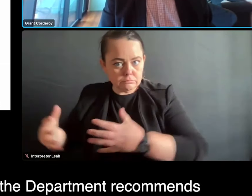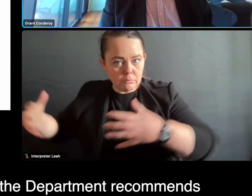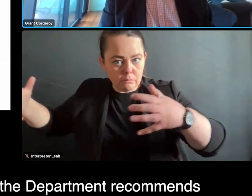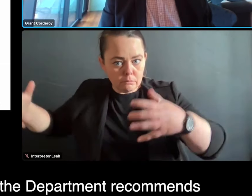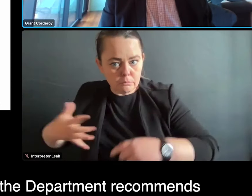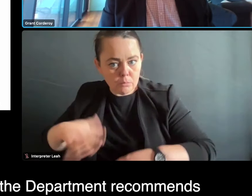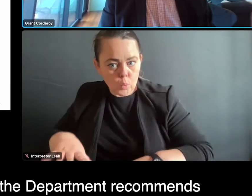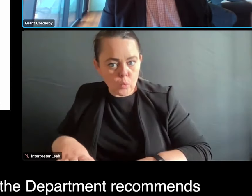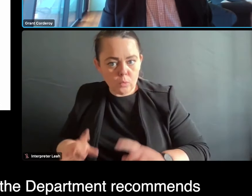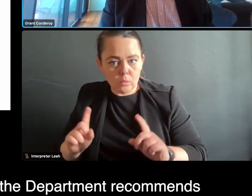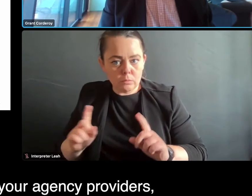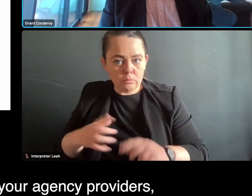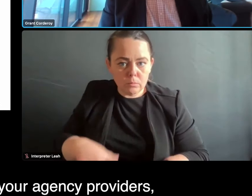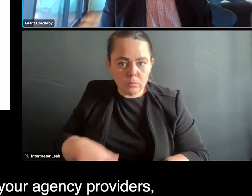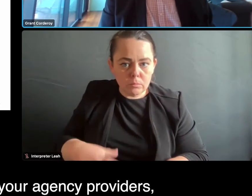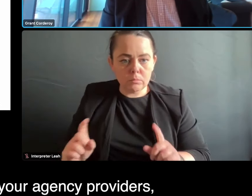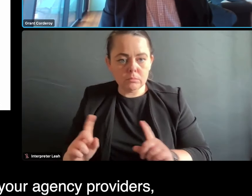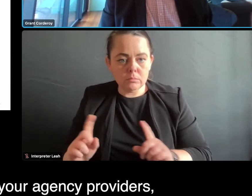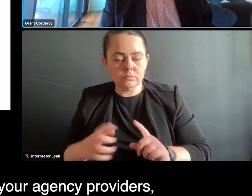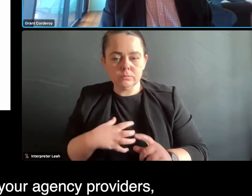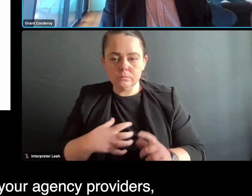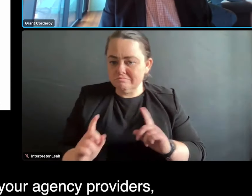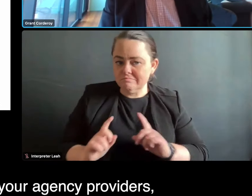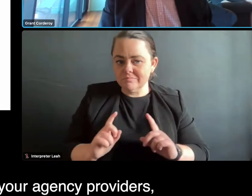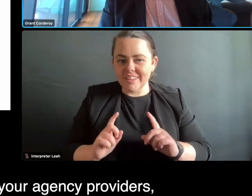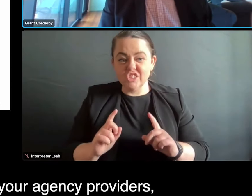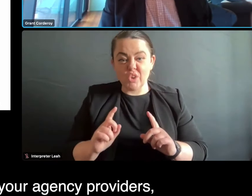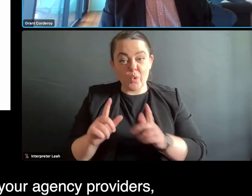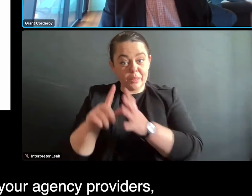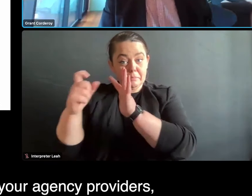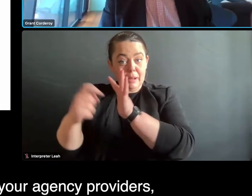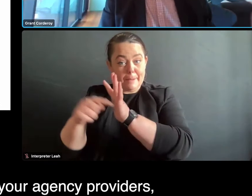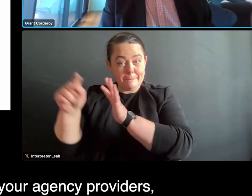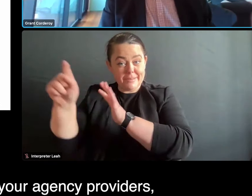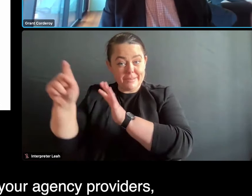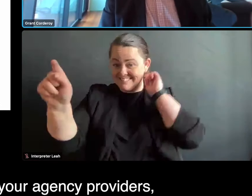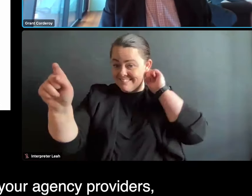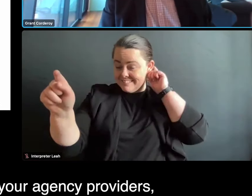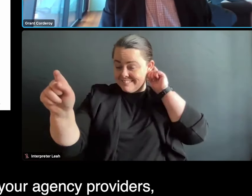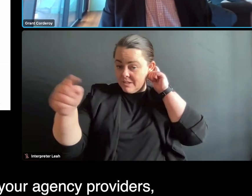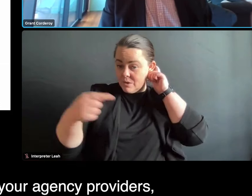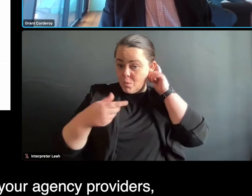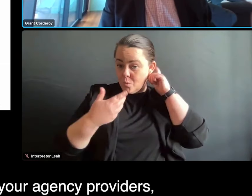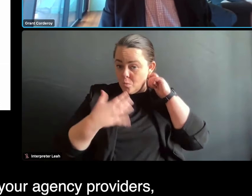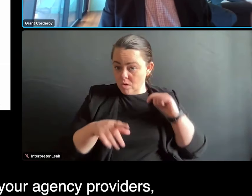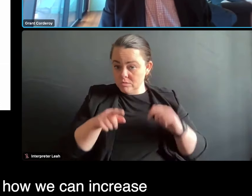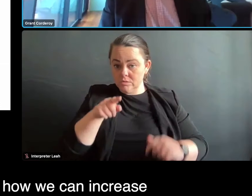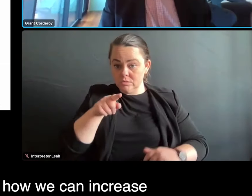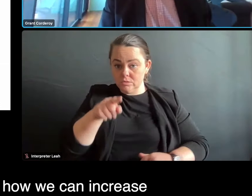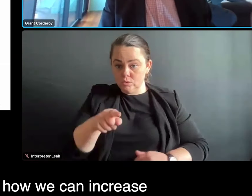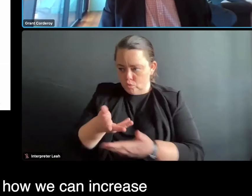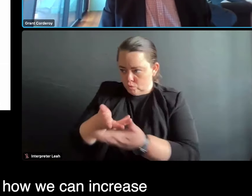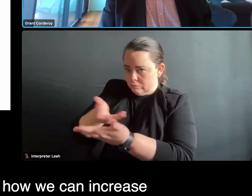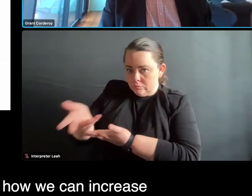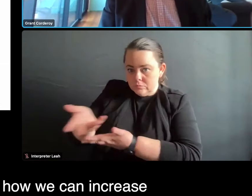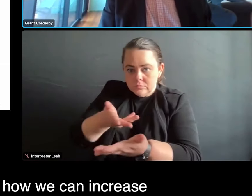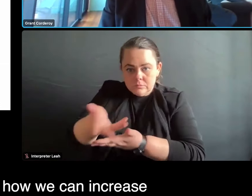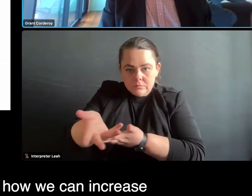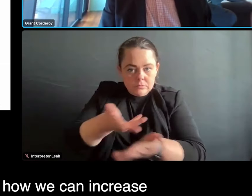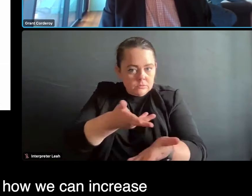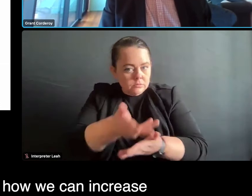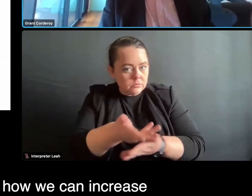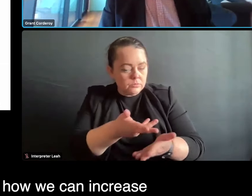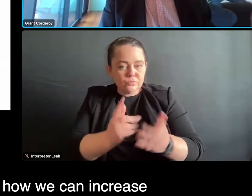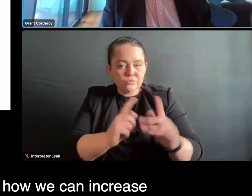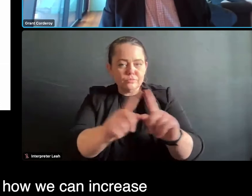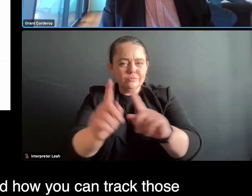department recommends, opening a dialogue with your agency providers, suppliers, to sort of see